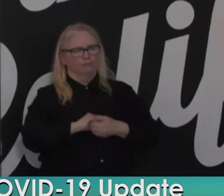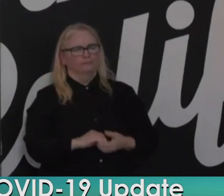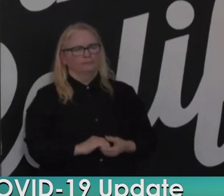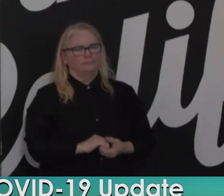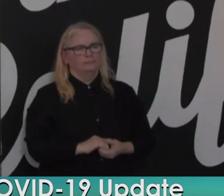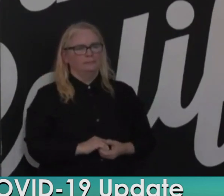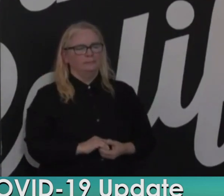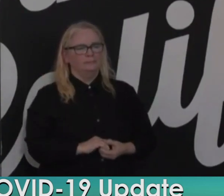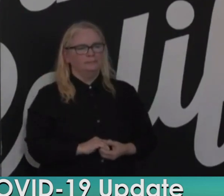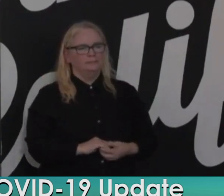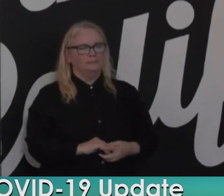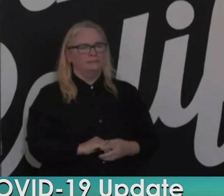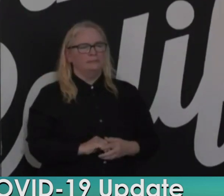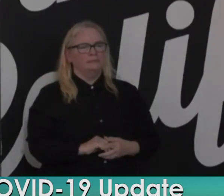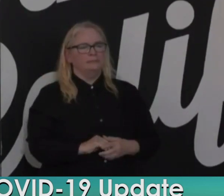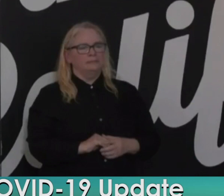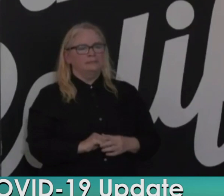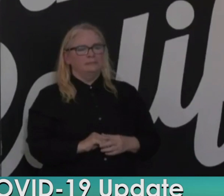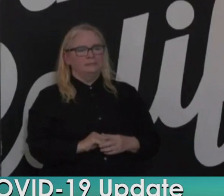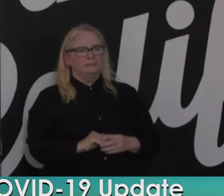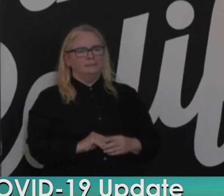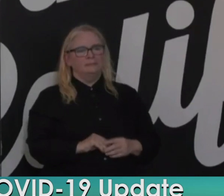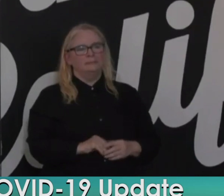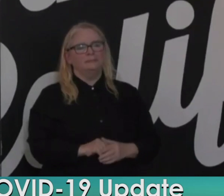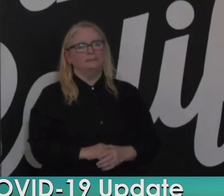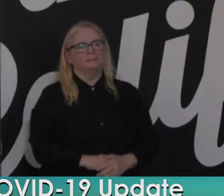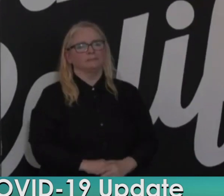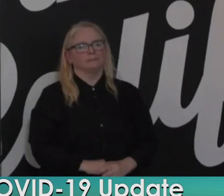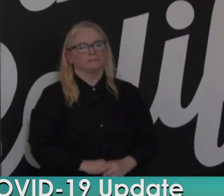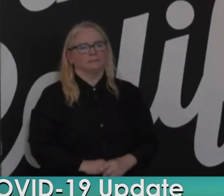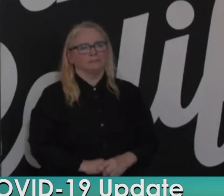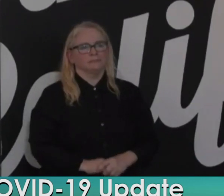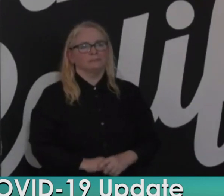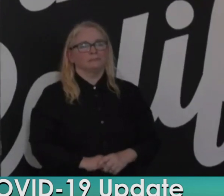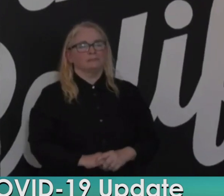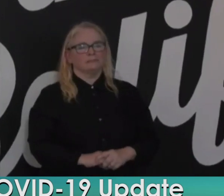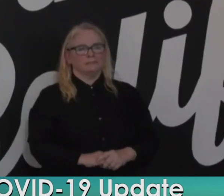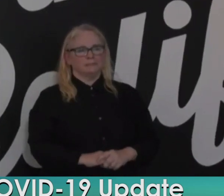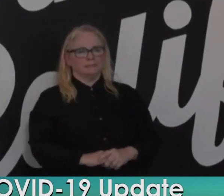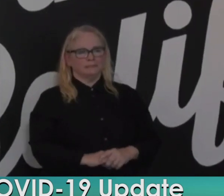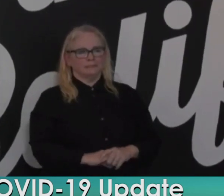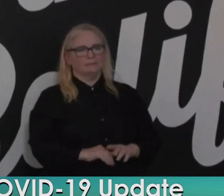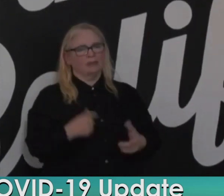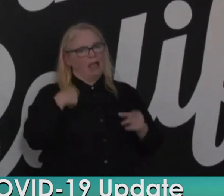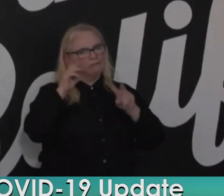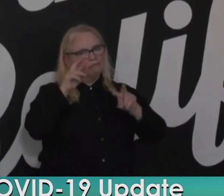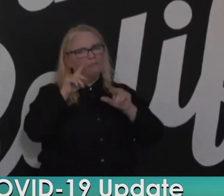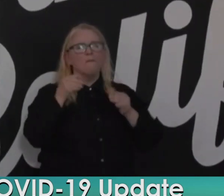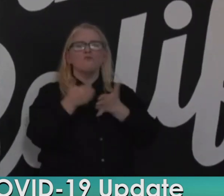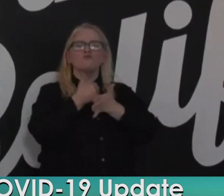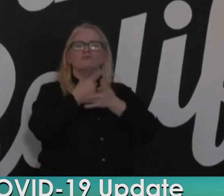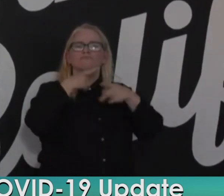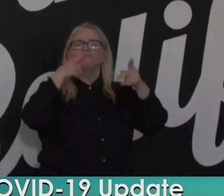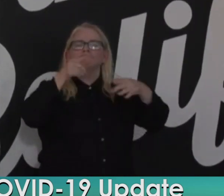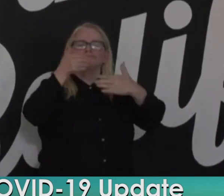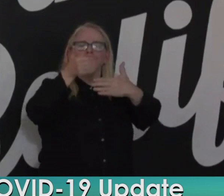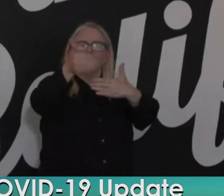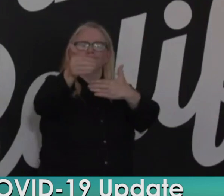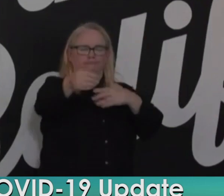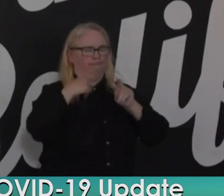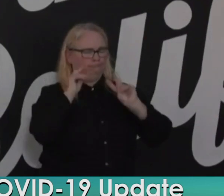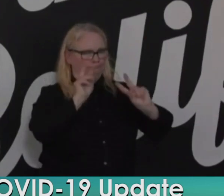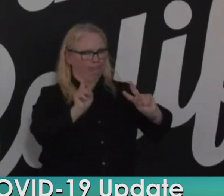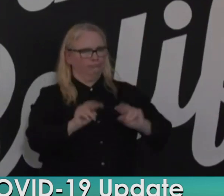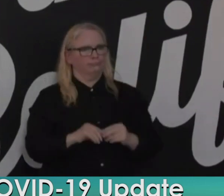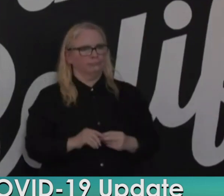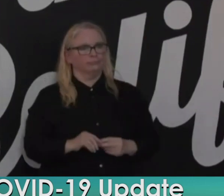than anyone, look forward to making subsequent announcements in this space as we move forward. Just briefly, we reached a milestone,